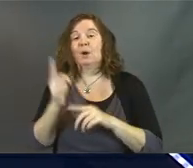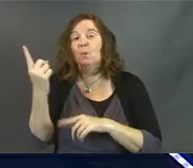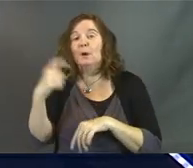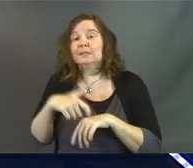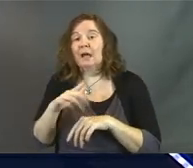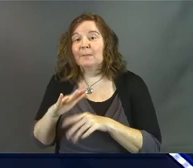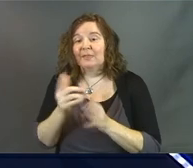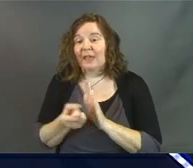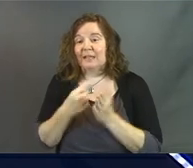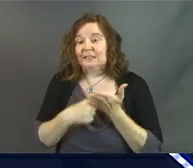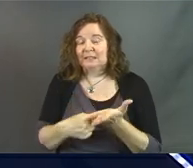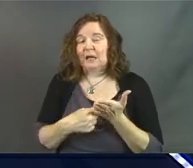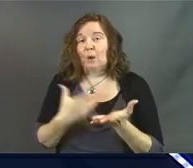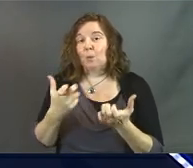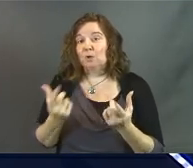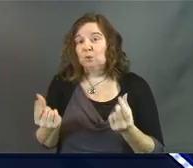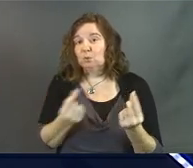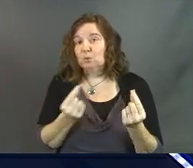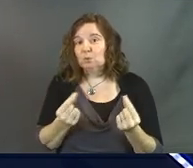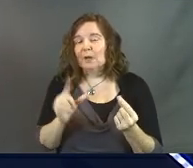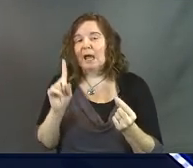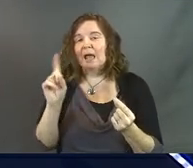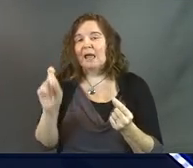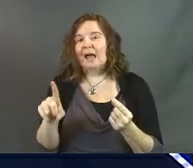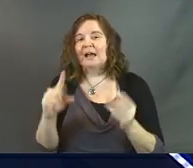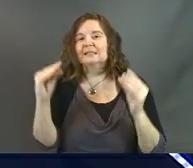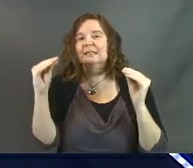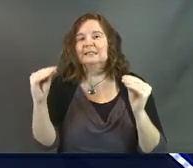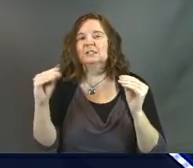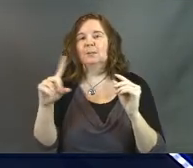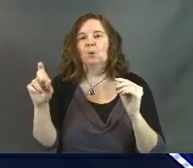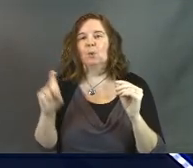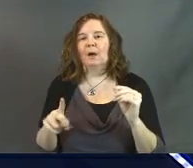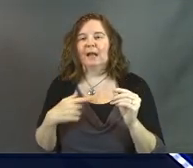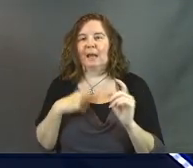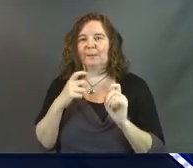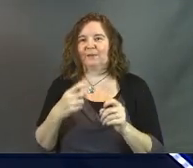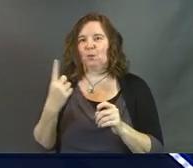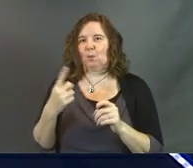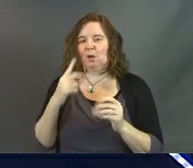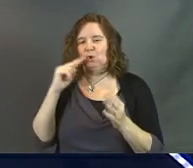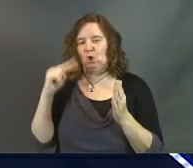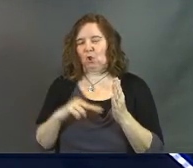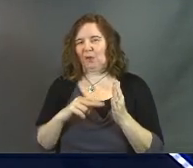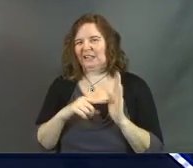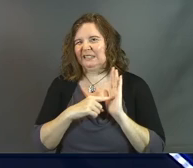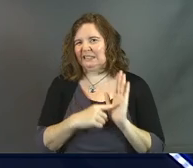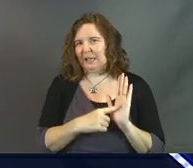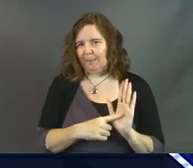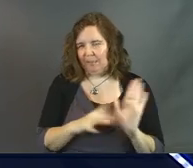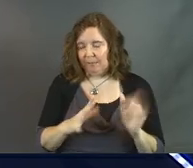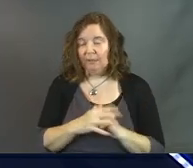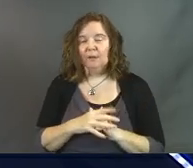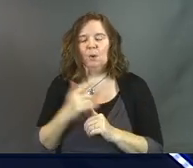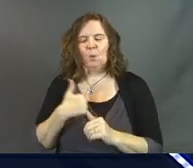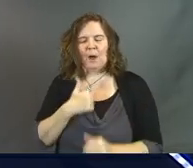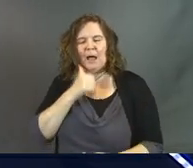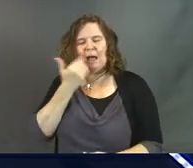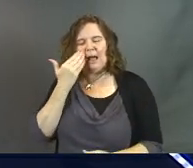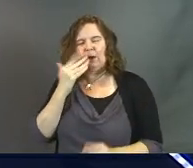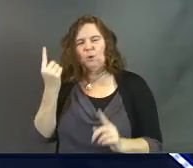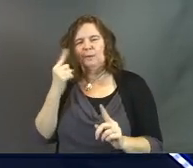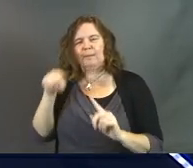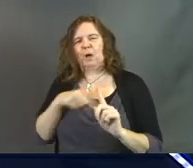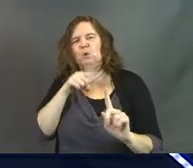one point in that discussion, what I want you to do is ask a teachable question. And I've given you one to take a look at right there. What don't I know about